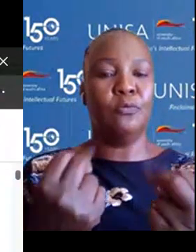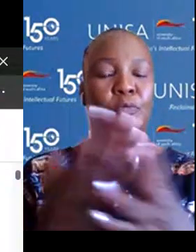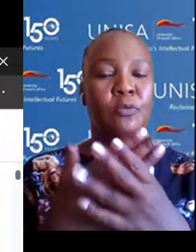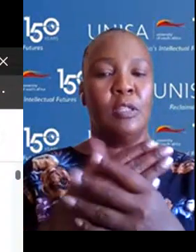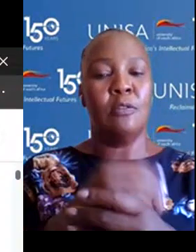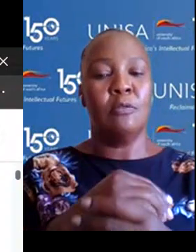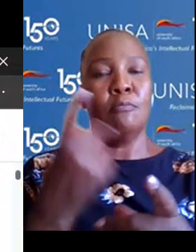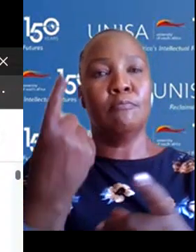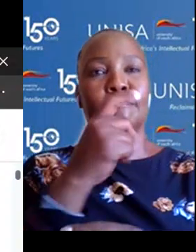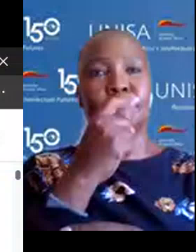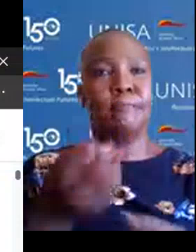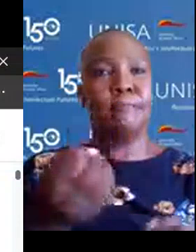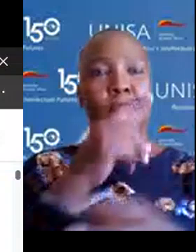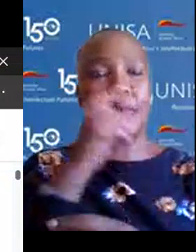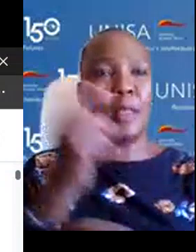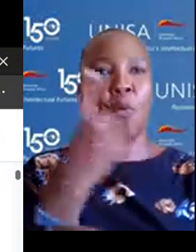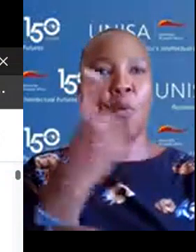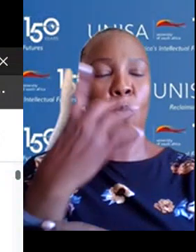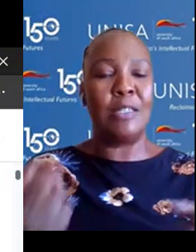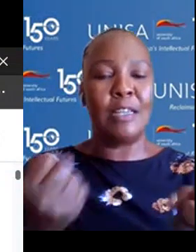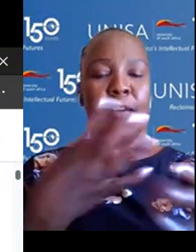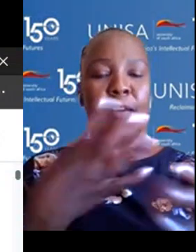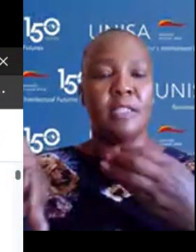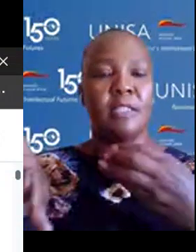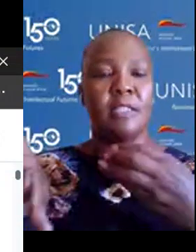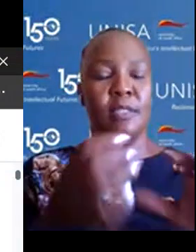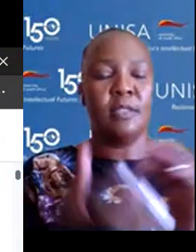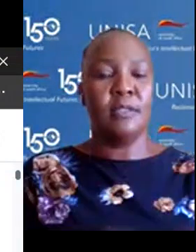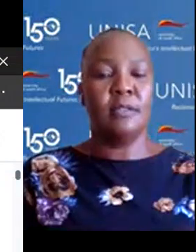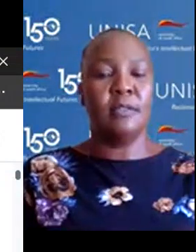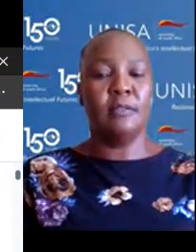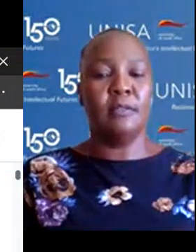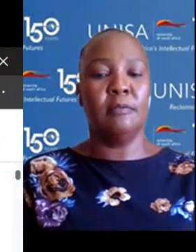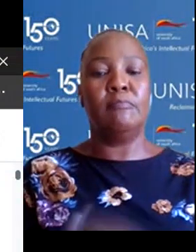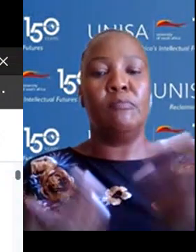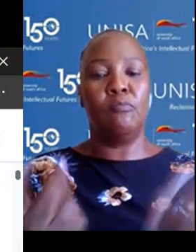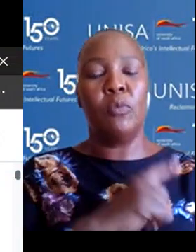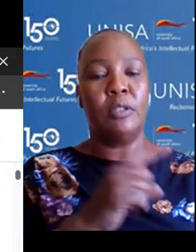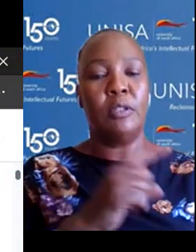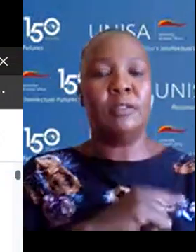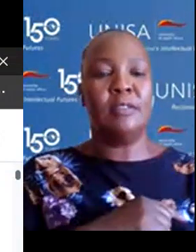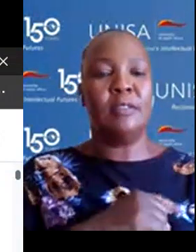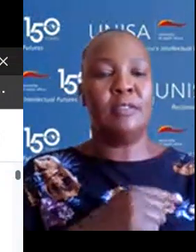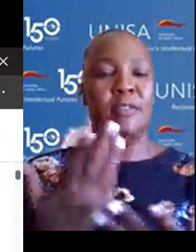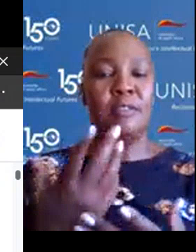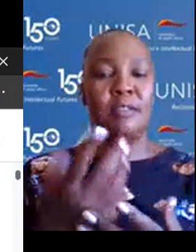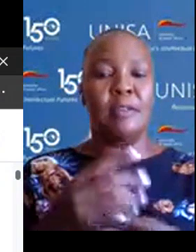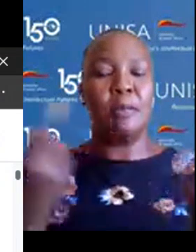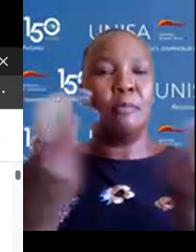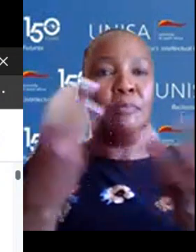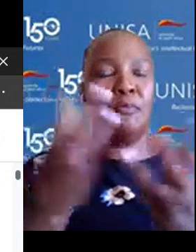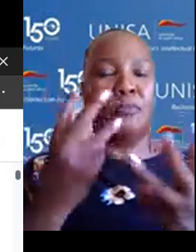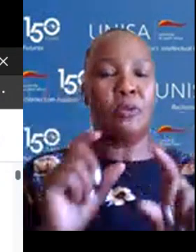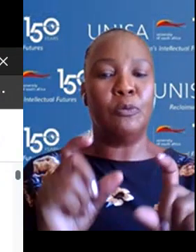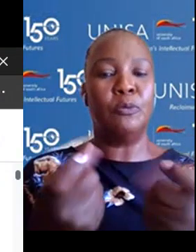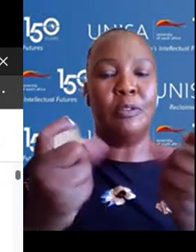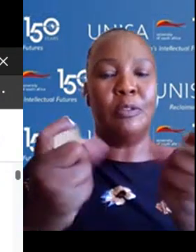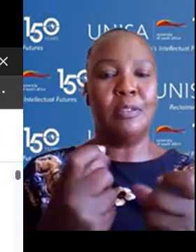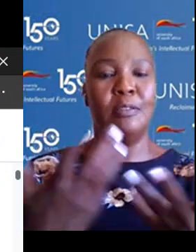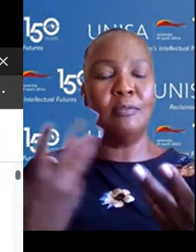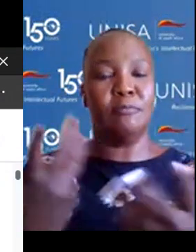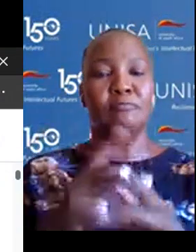it the OneDrive activity. Now, of course, IT people, we like to do the quickest, simplest way of doing something, so